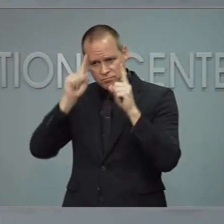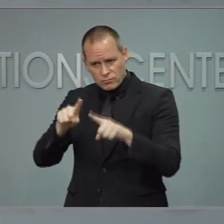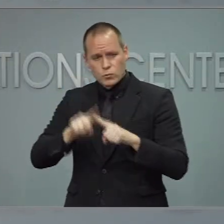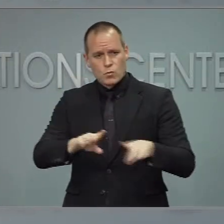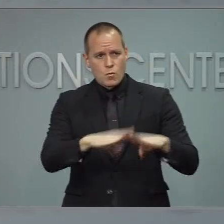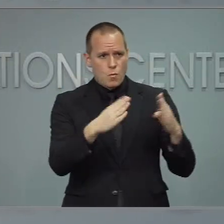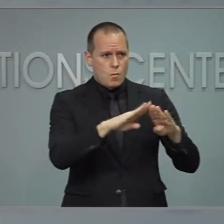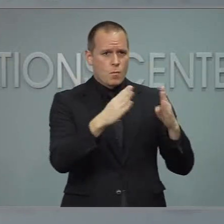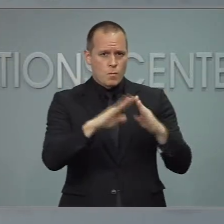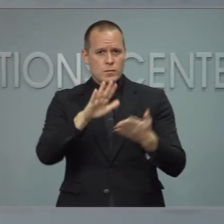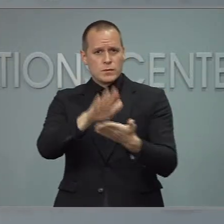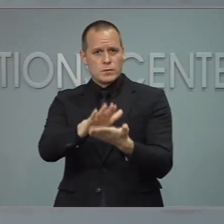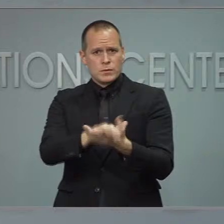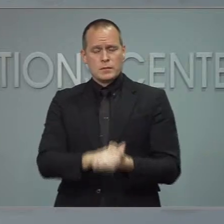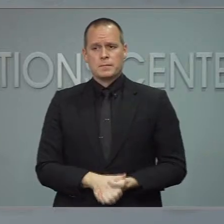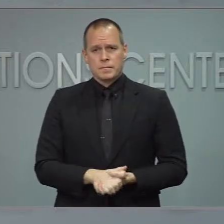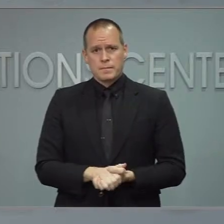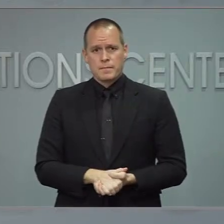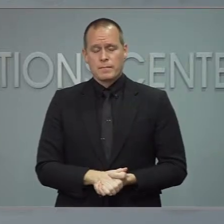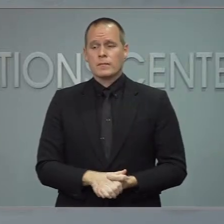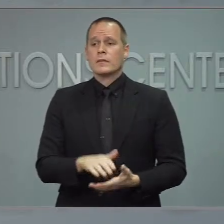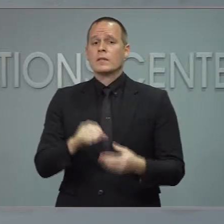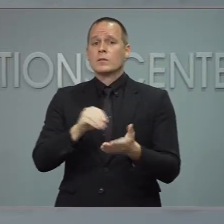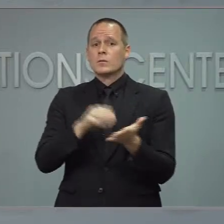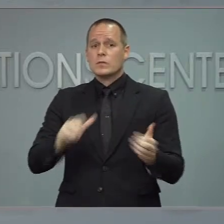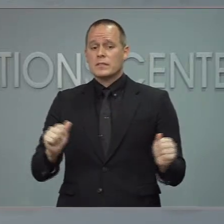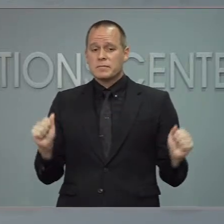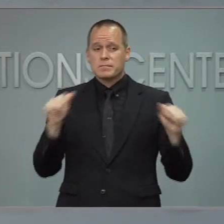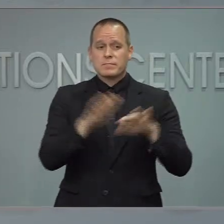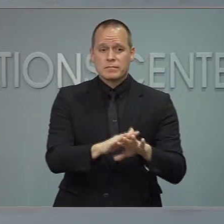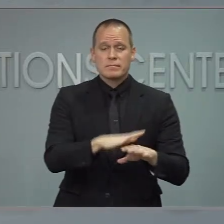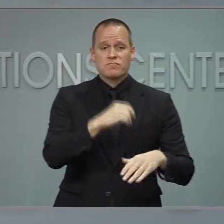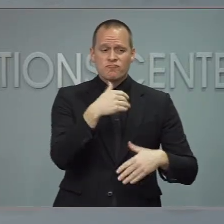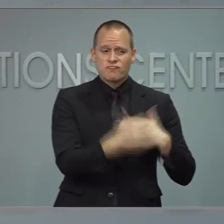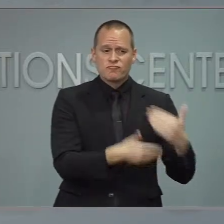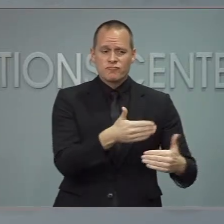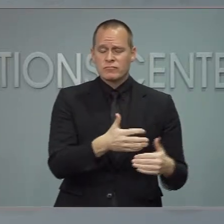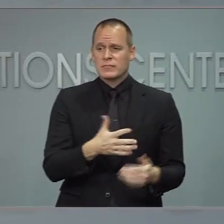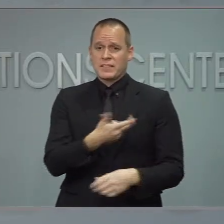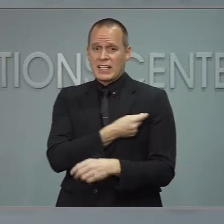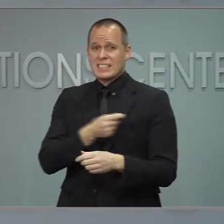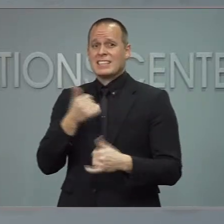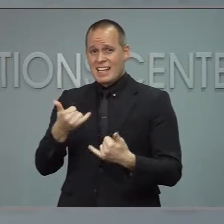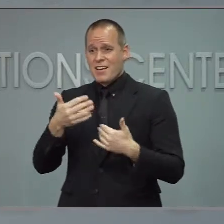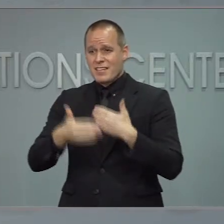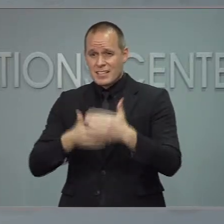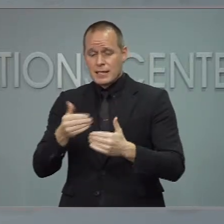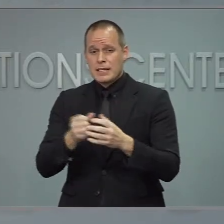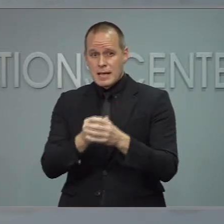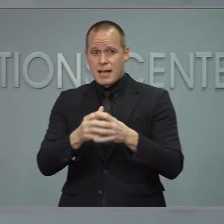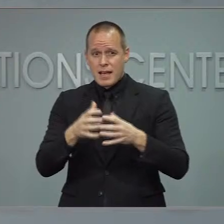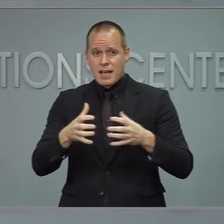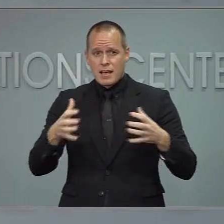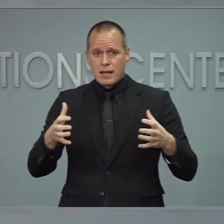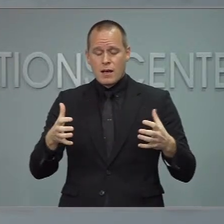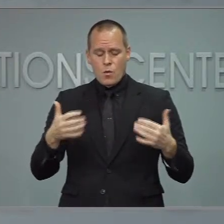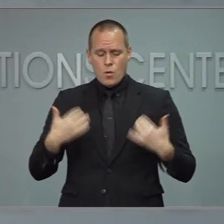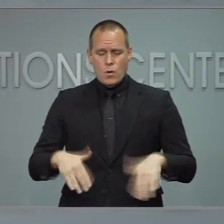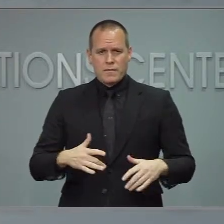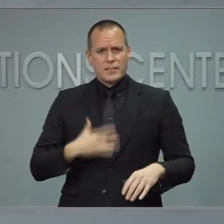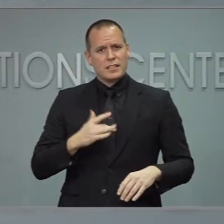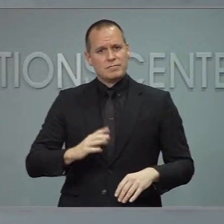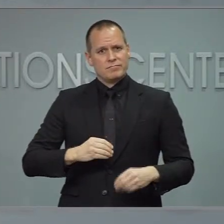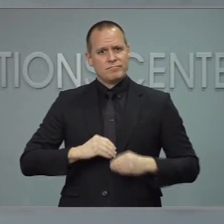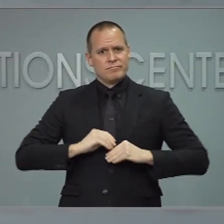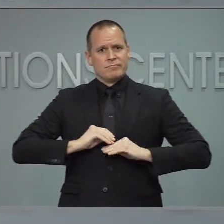With children back in school and vaccine distribution well underway, there are more signs of hope that we are making